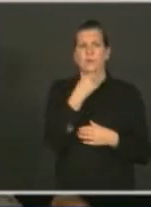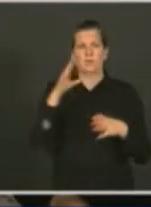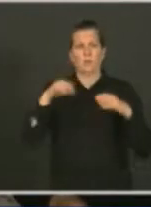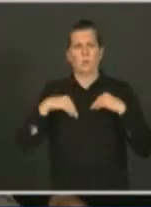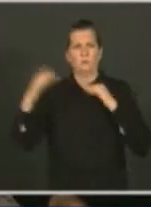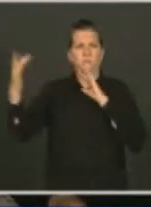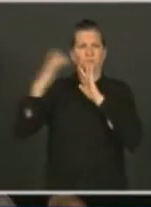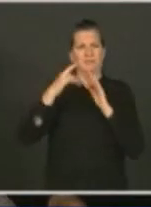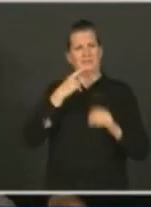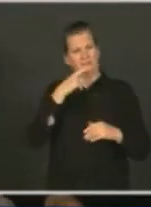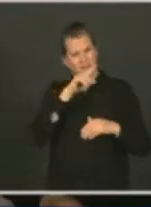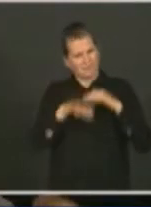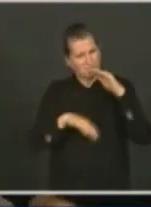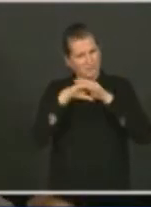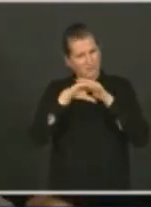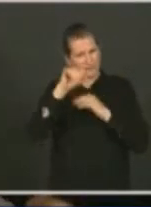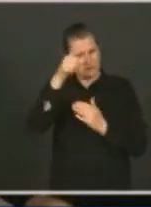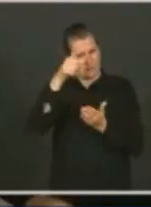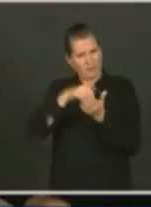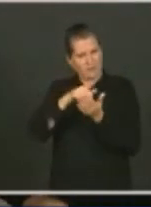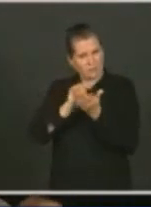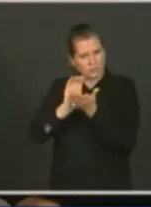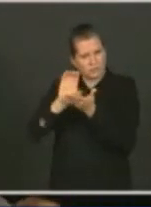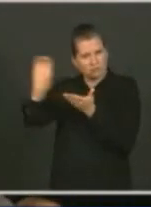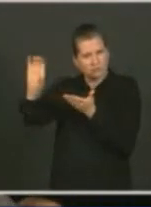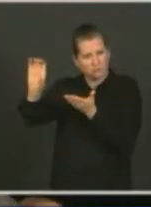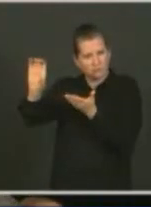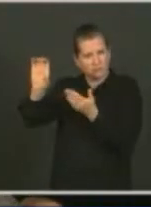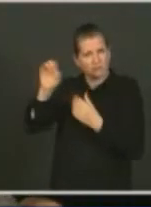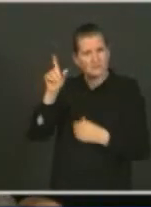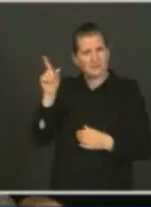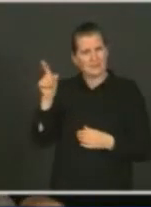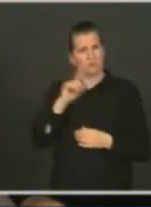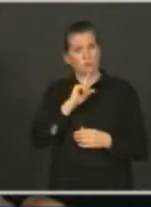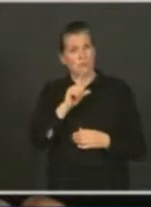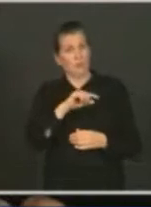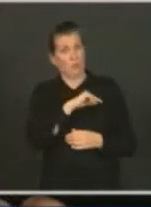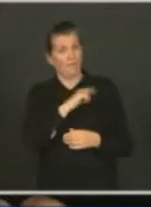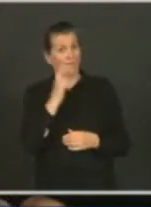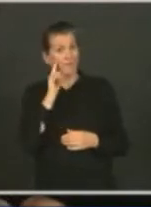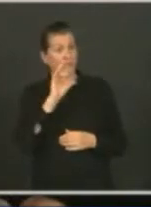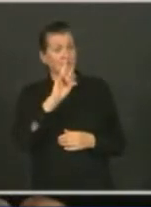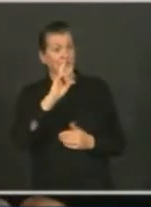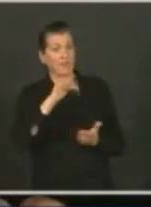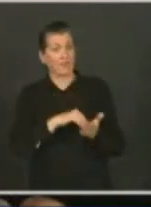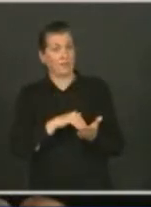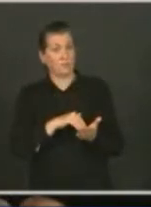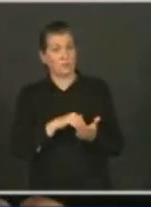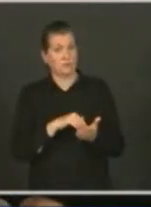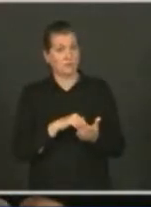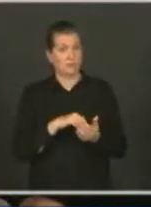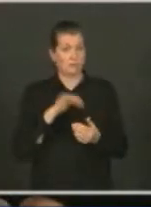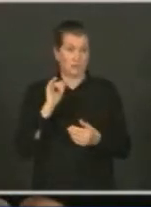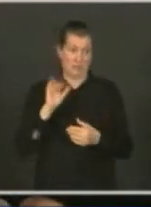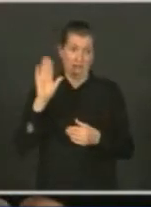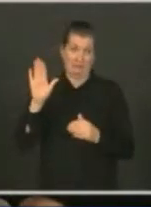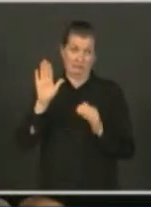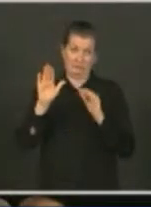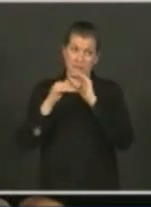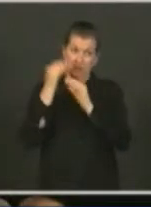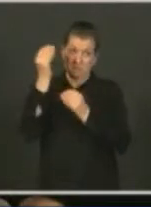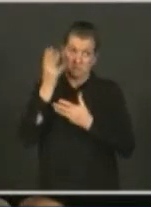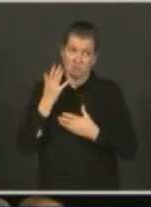10,000. He qualifies for 7,000. This is his email. My business will receive